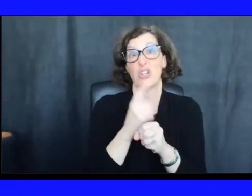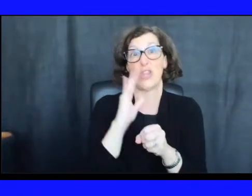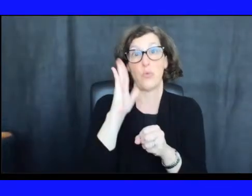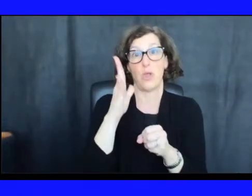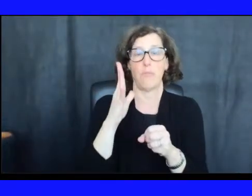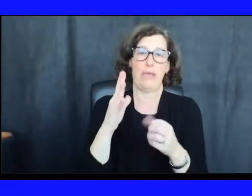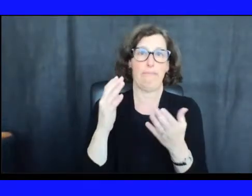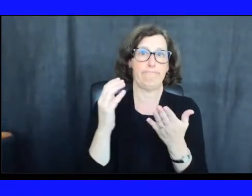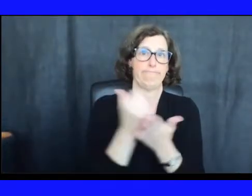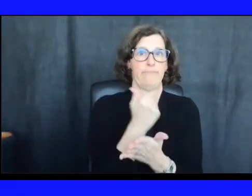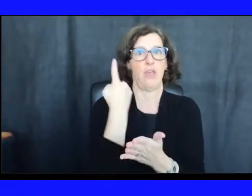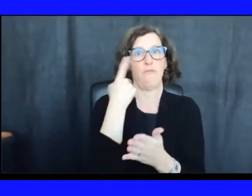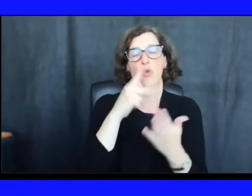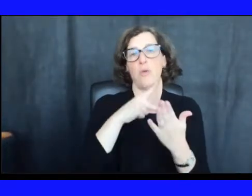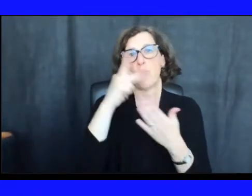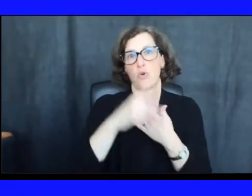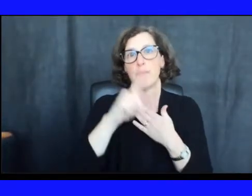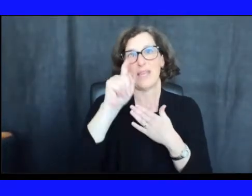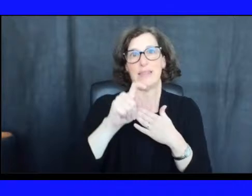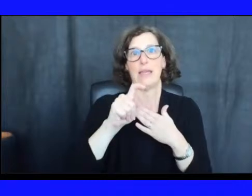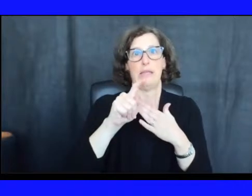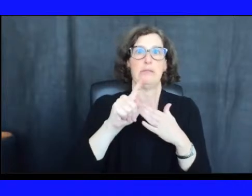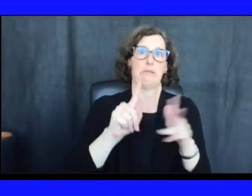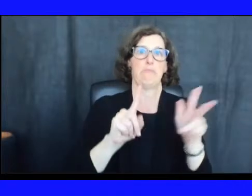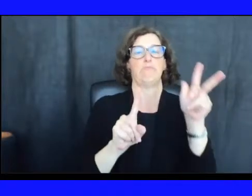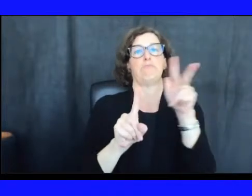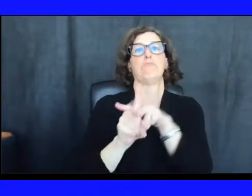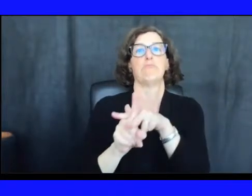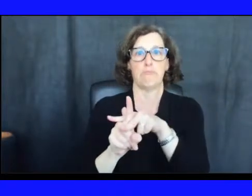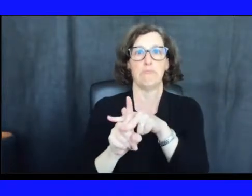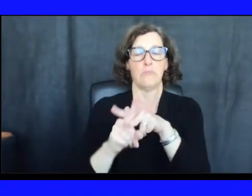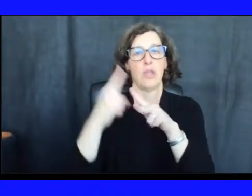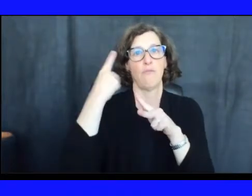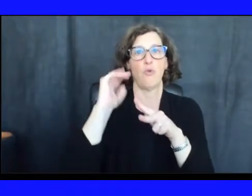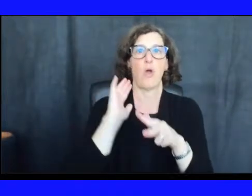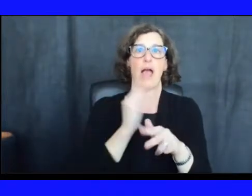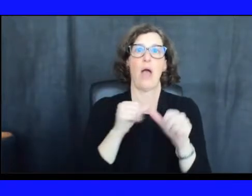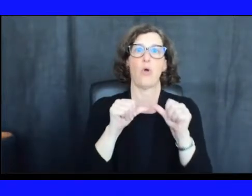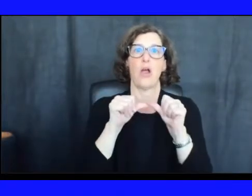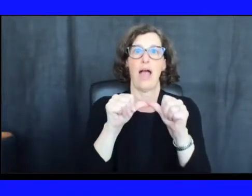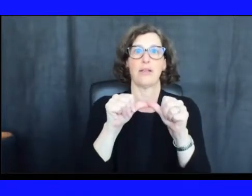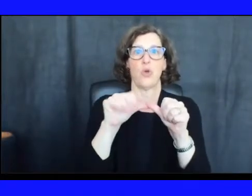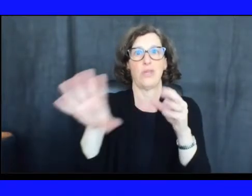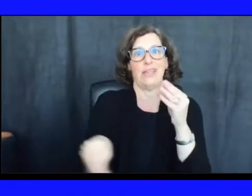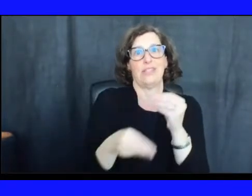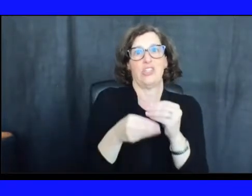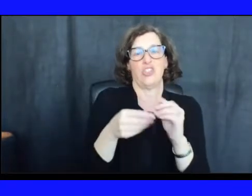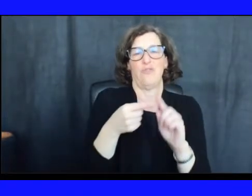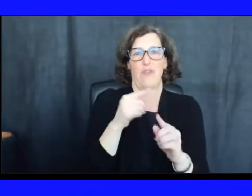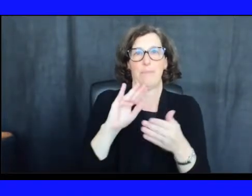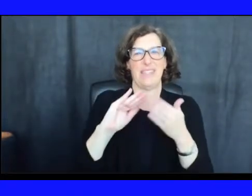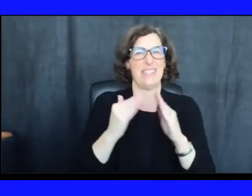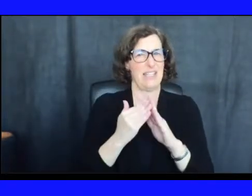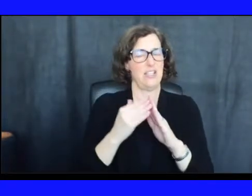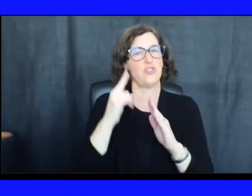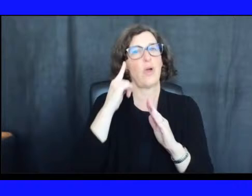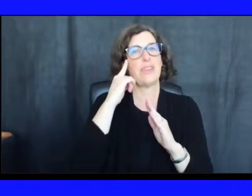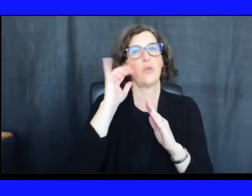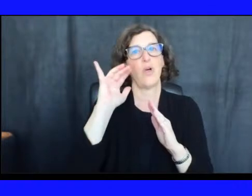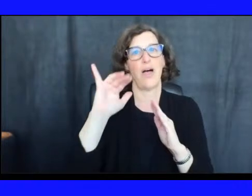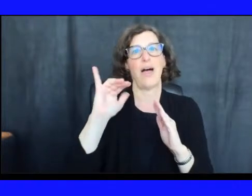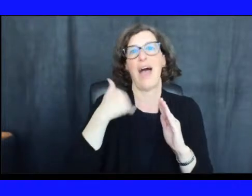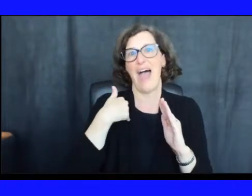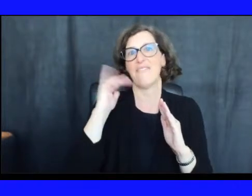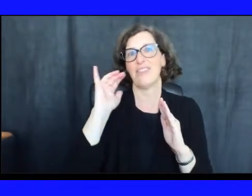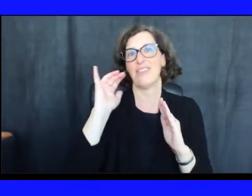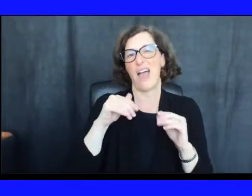talk about where we are in spending that and how it's going against that projected budget that we put together.